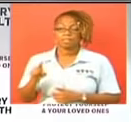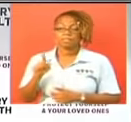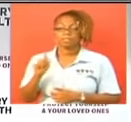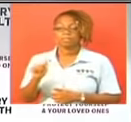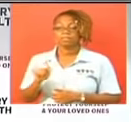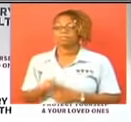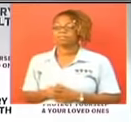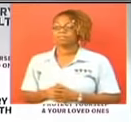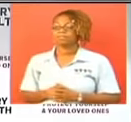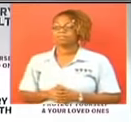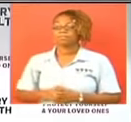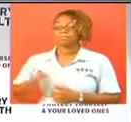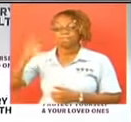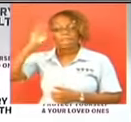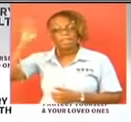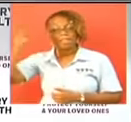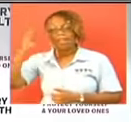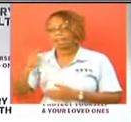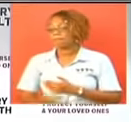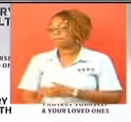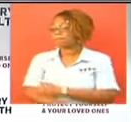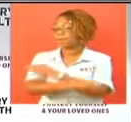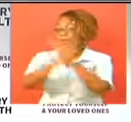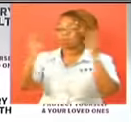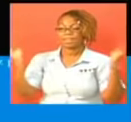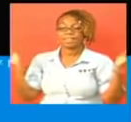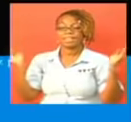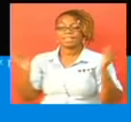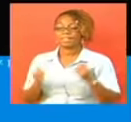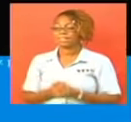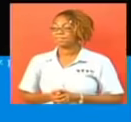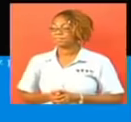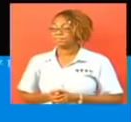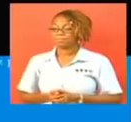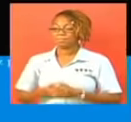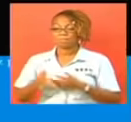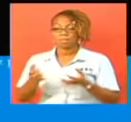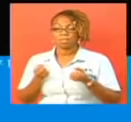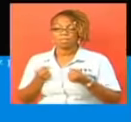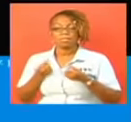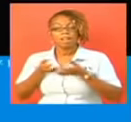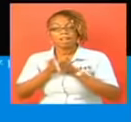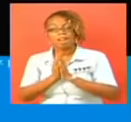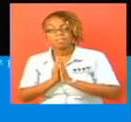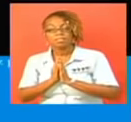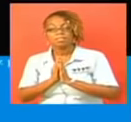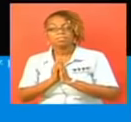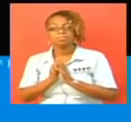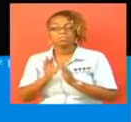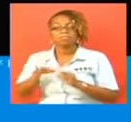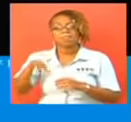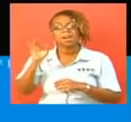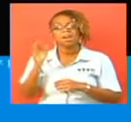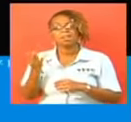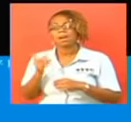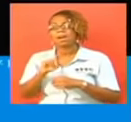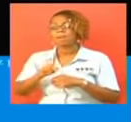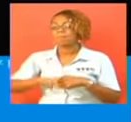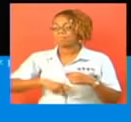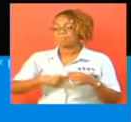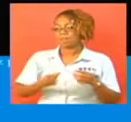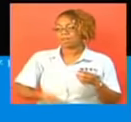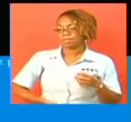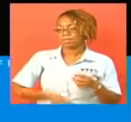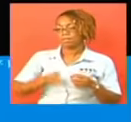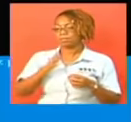Hi, good morning again, and thank you all. I just wanted to find out, in terms of the pregnant women now, are they going to